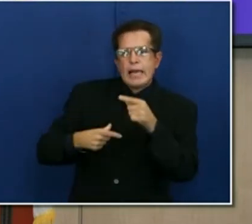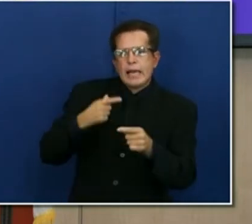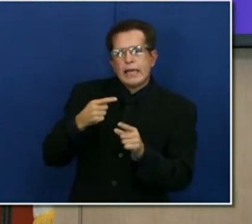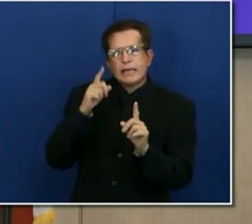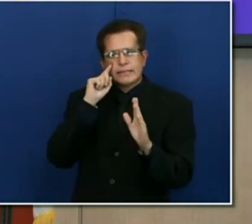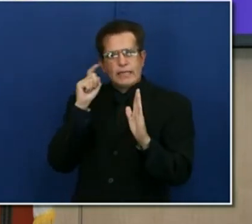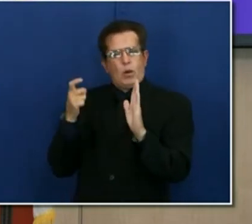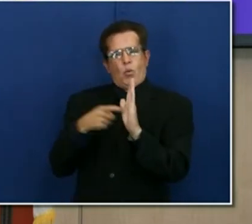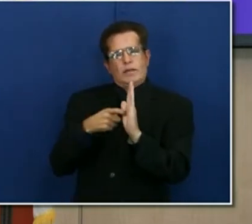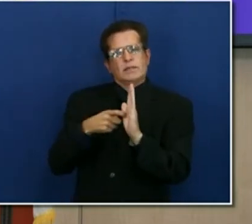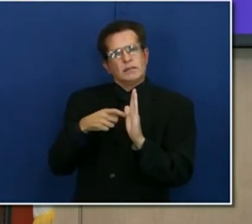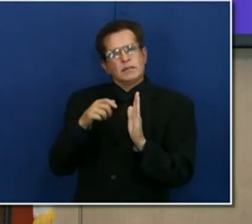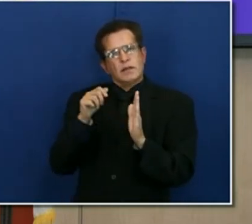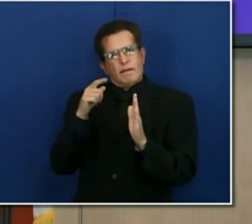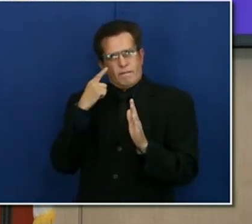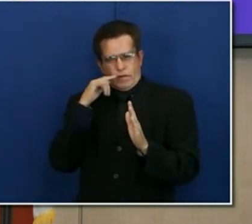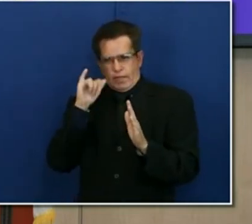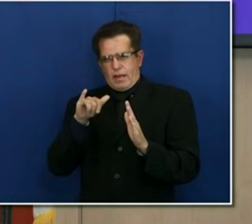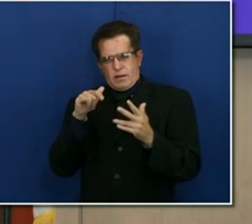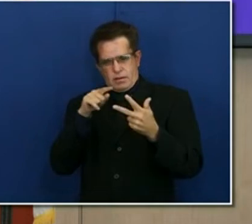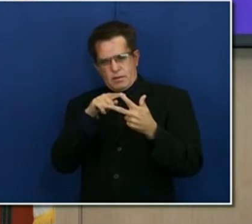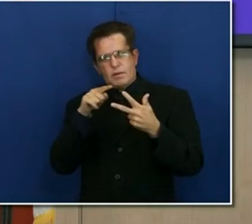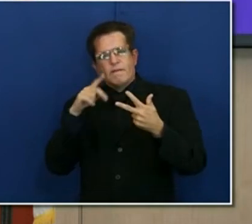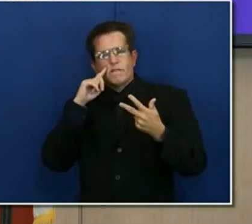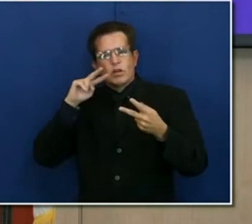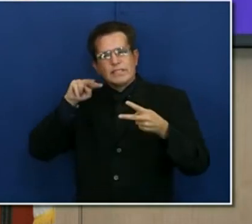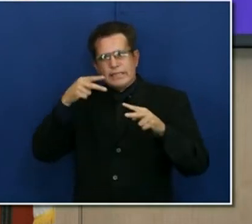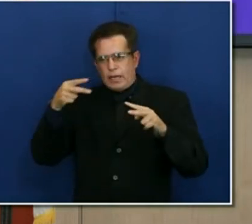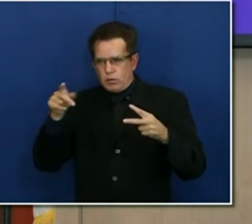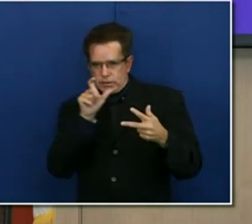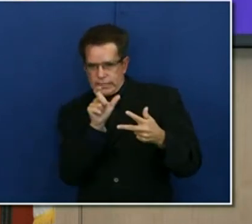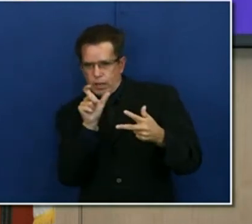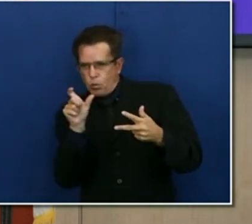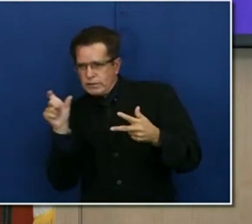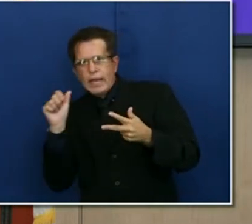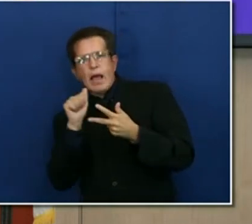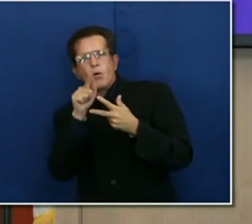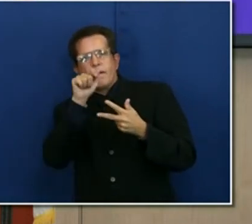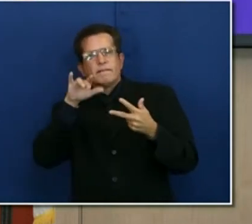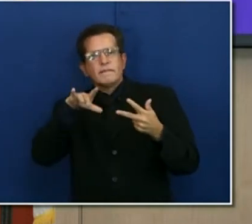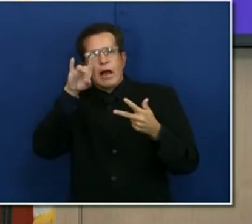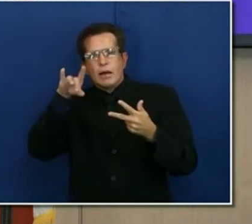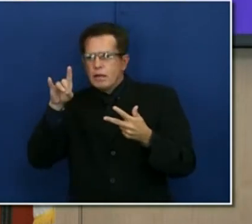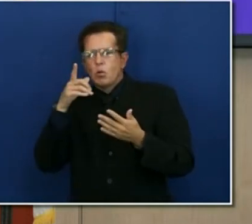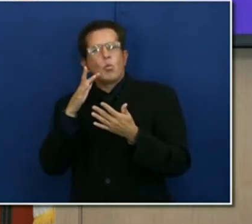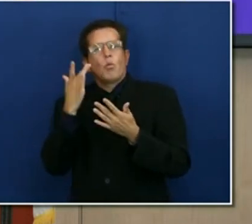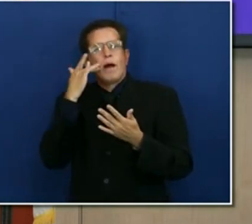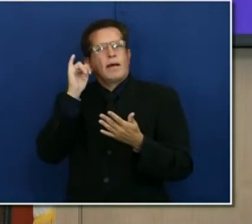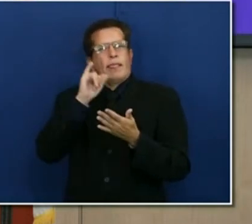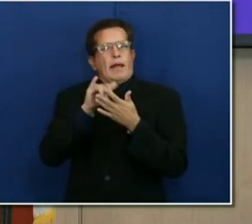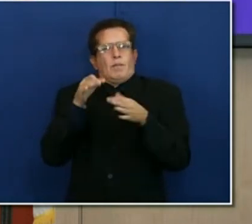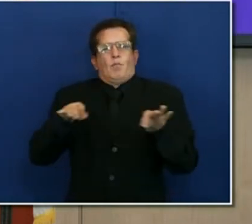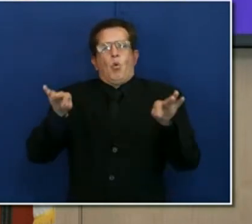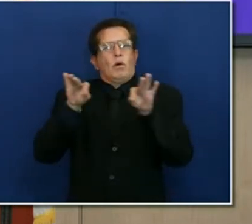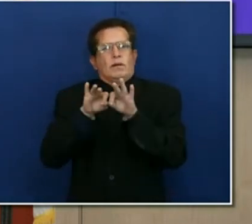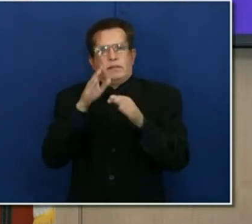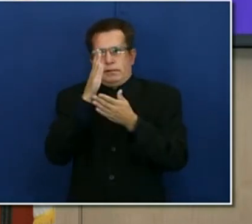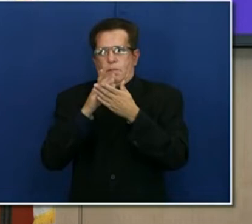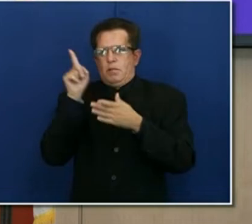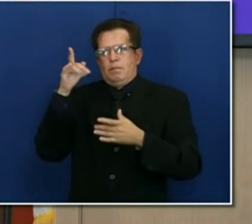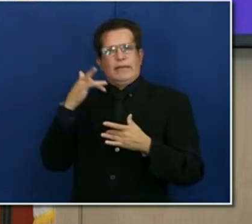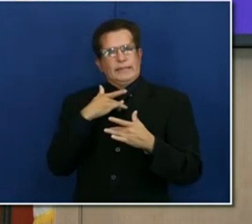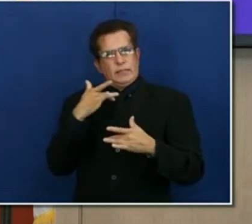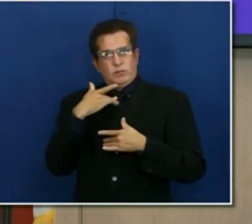recognition, and I think there was a third item there as well. But why do you believe that these are necessary? I think there were some concerns at first about